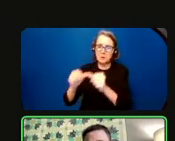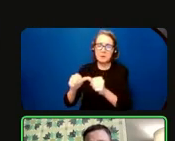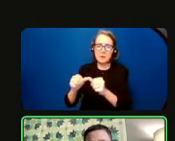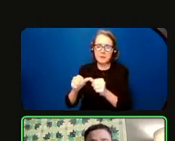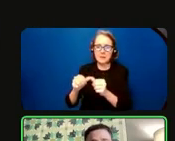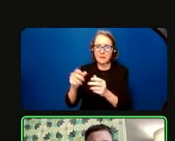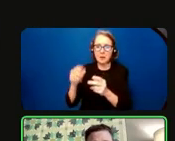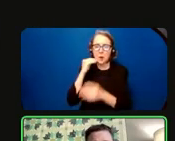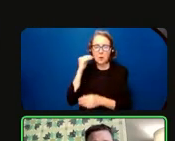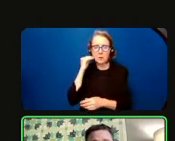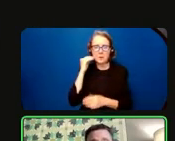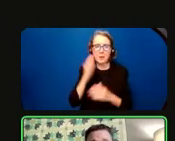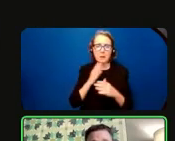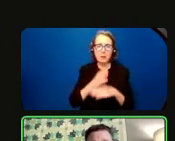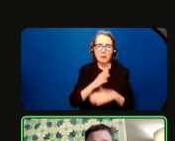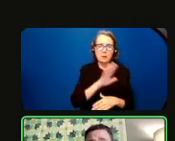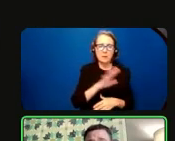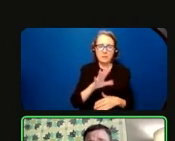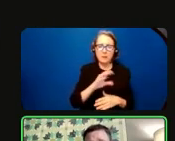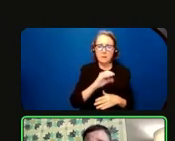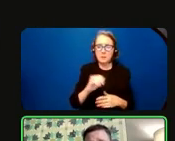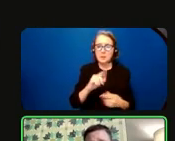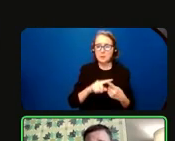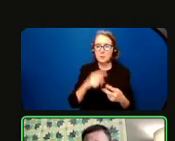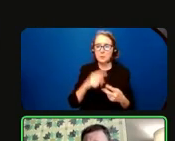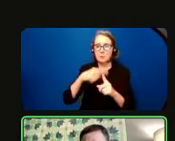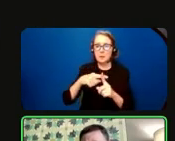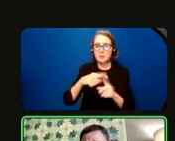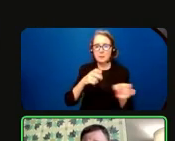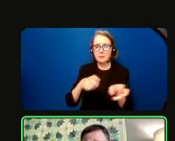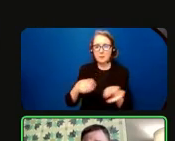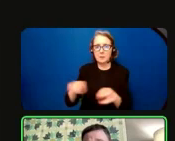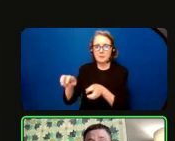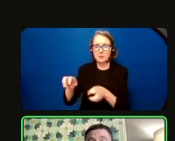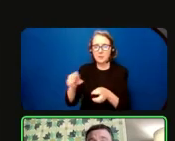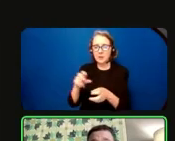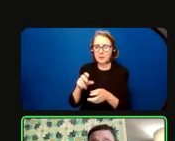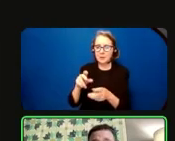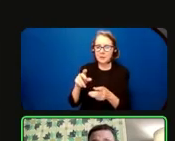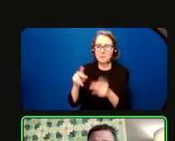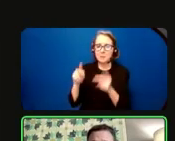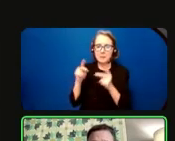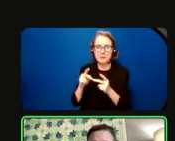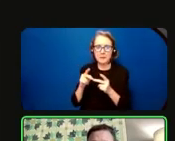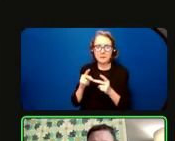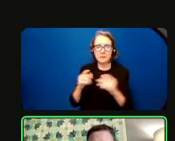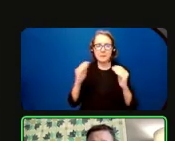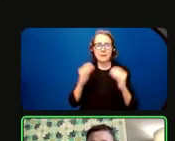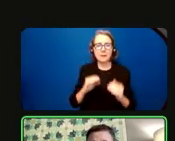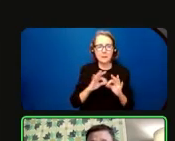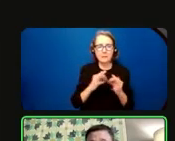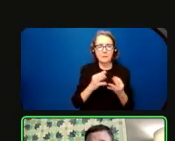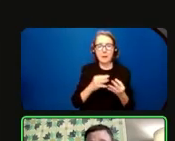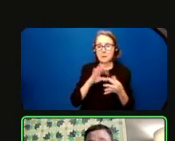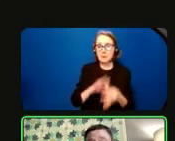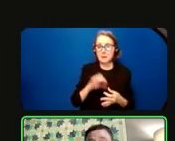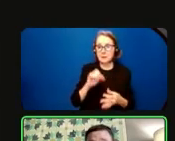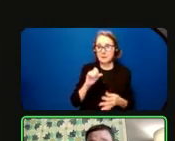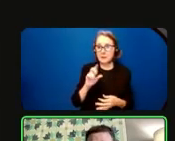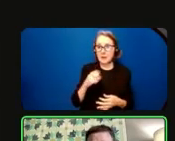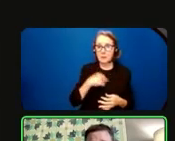over 55% to positive transitionary destinations. Then at our family based site, we've